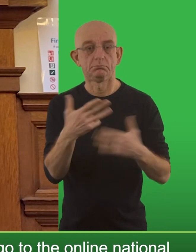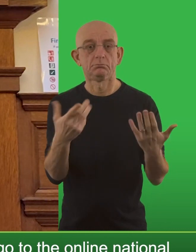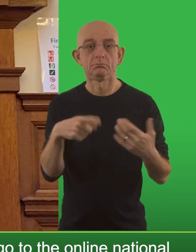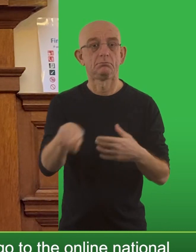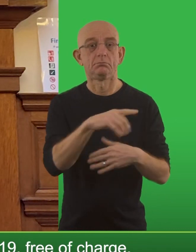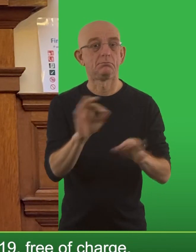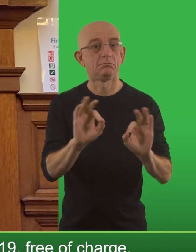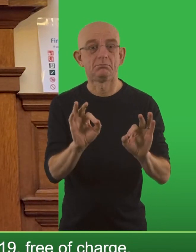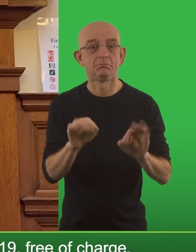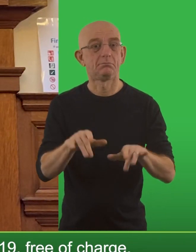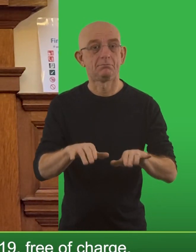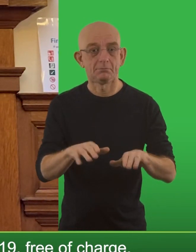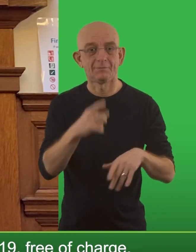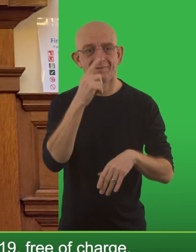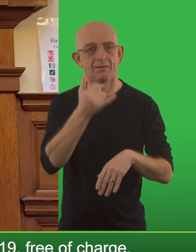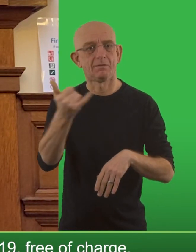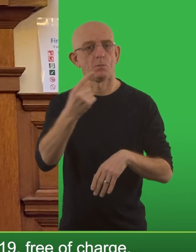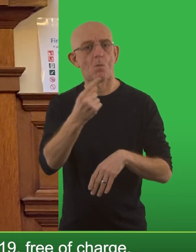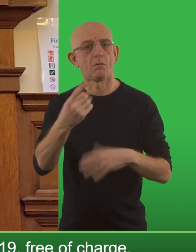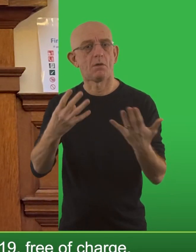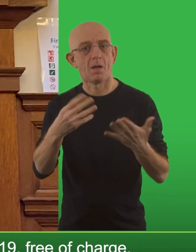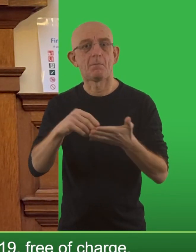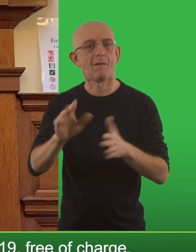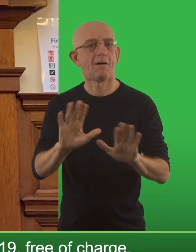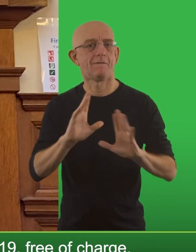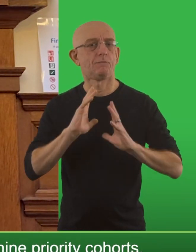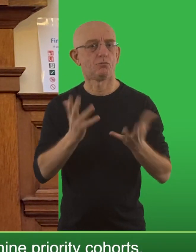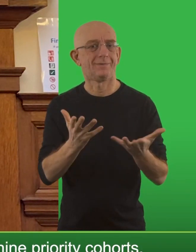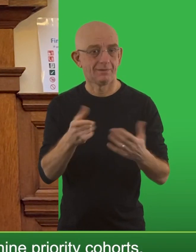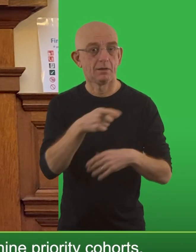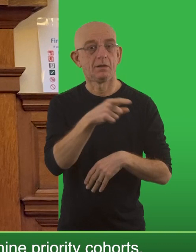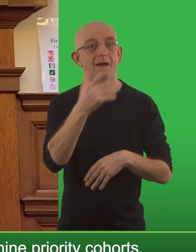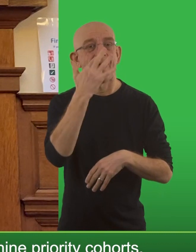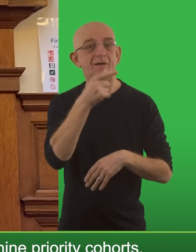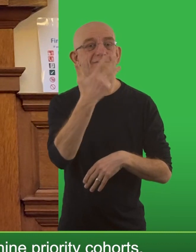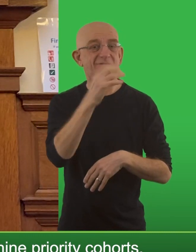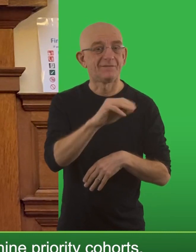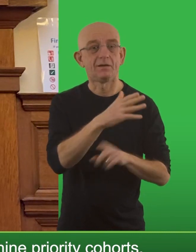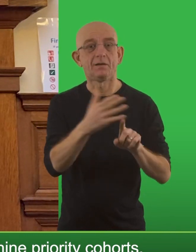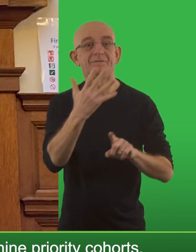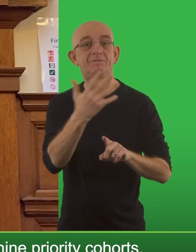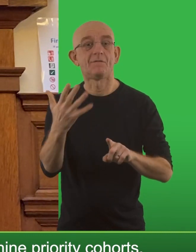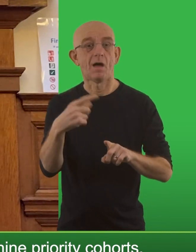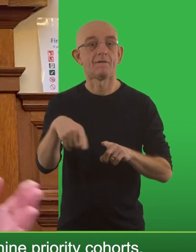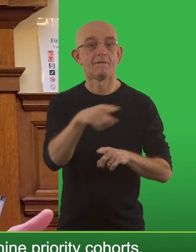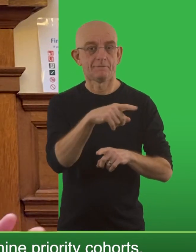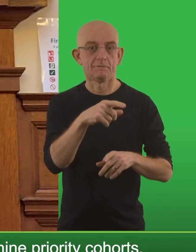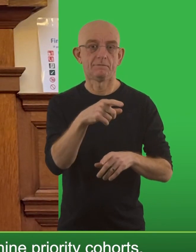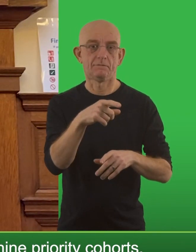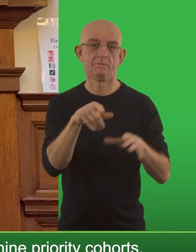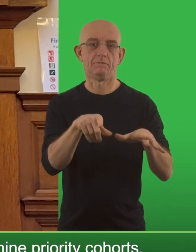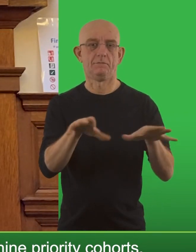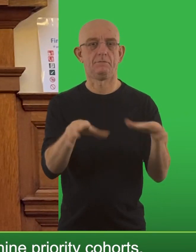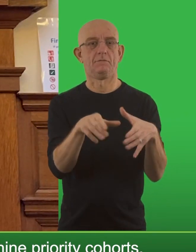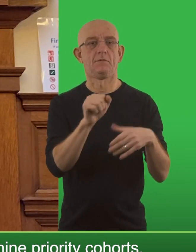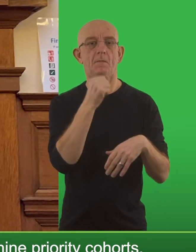them. Or if you can't get online, you can phone 119 free of charge. People aged 50 to 55, the last of the